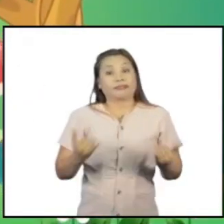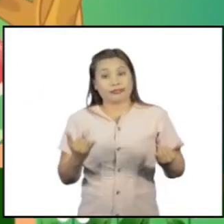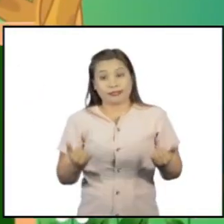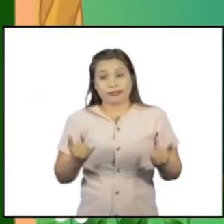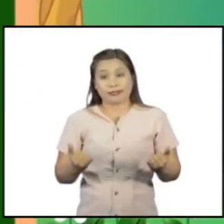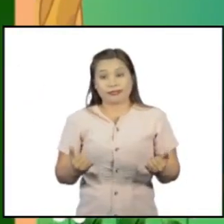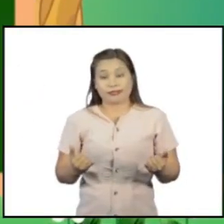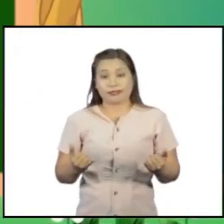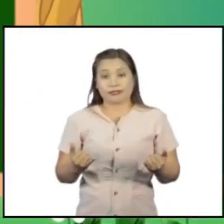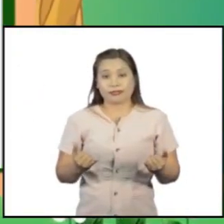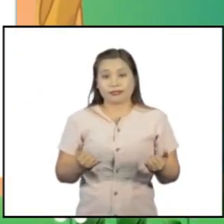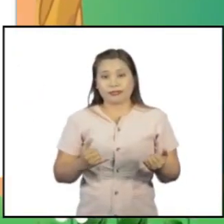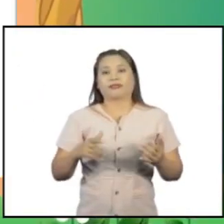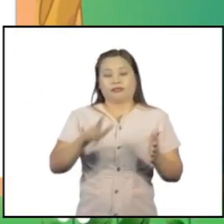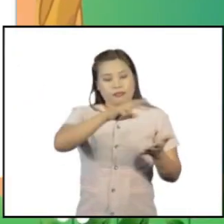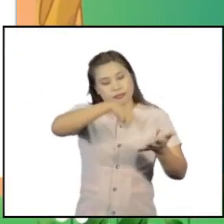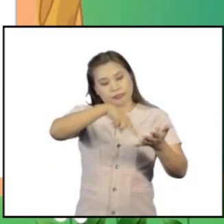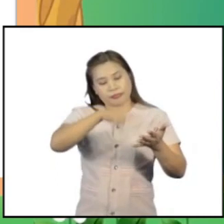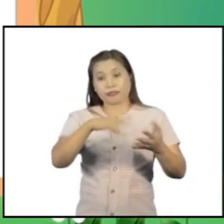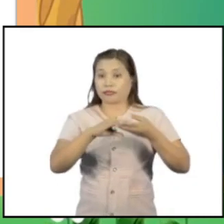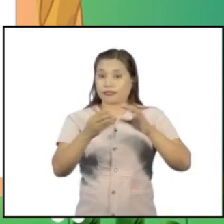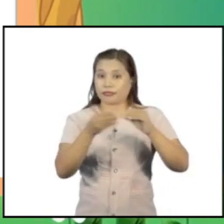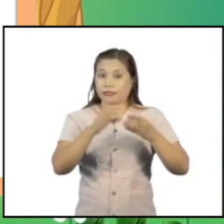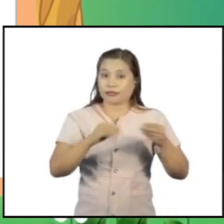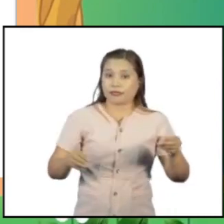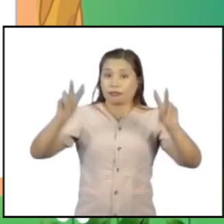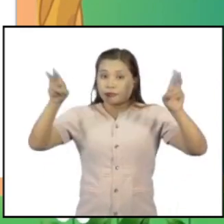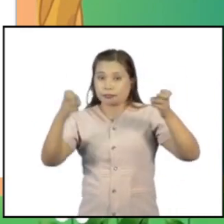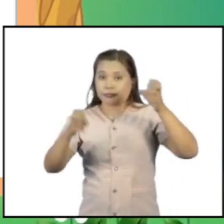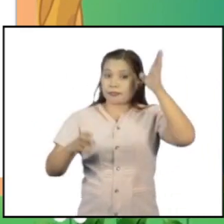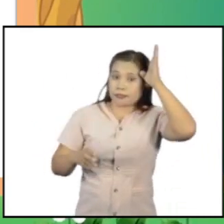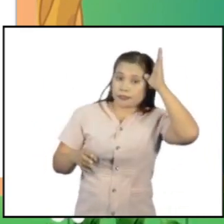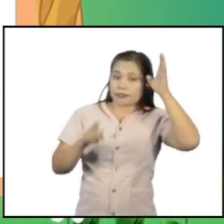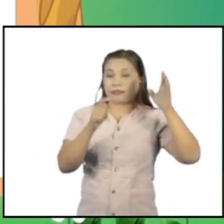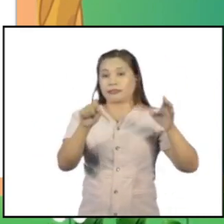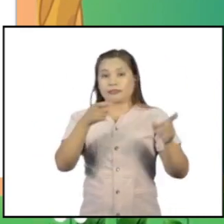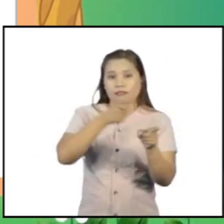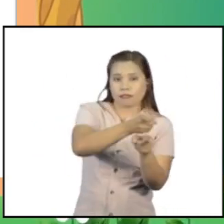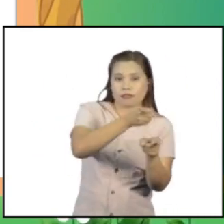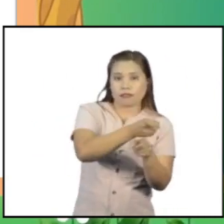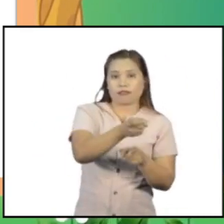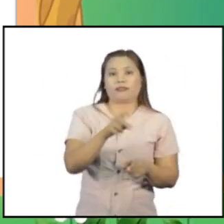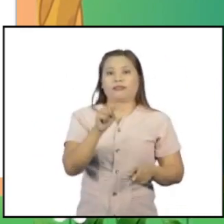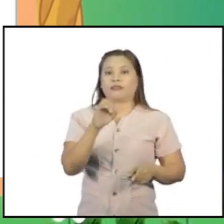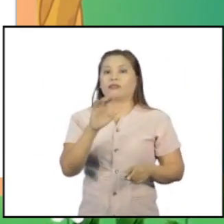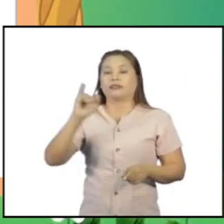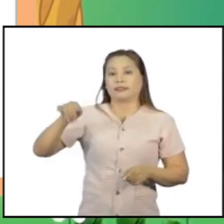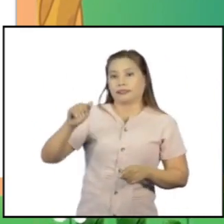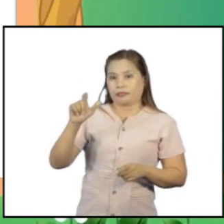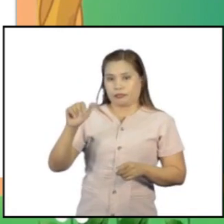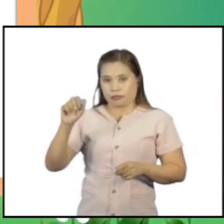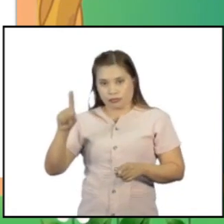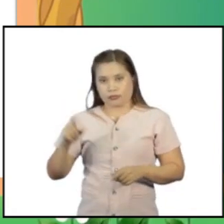Now, let me read to you a story entitled Benny the Bully by Nova C.